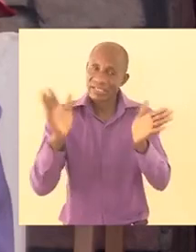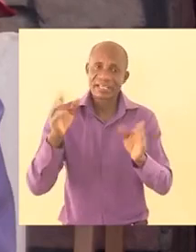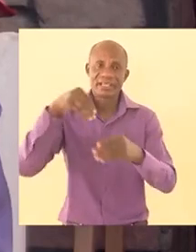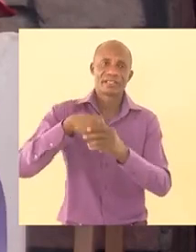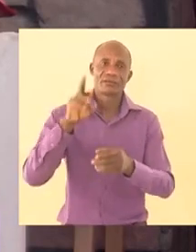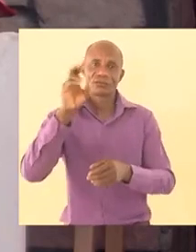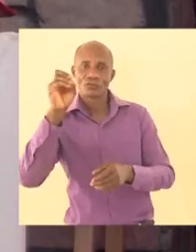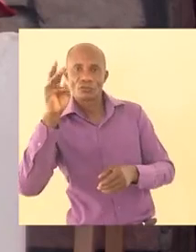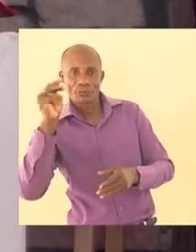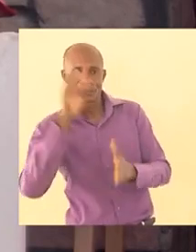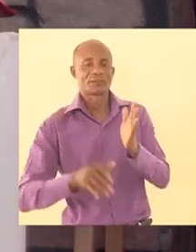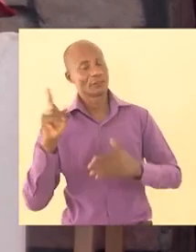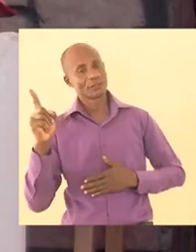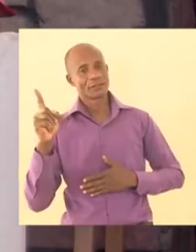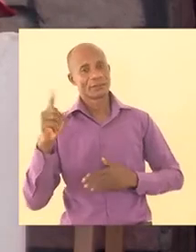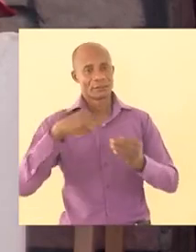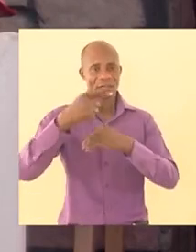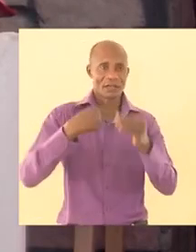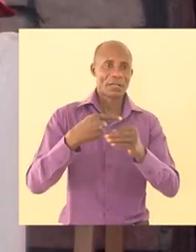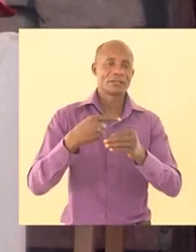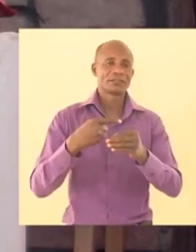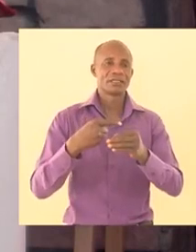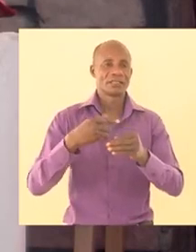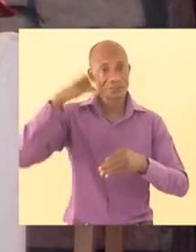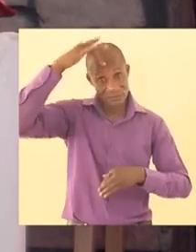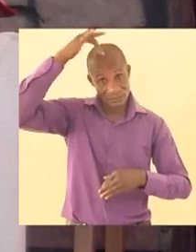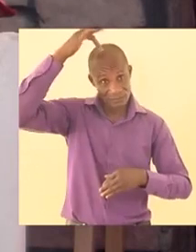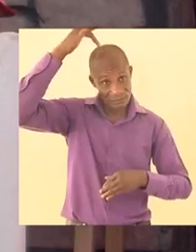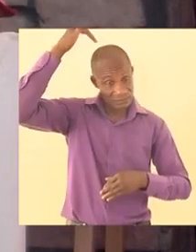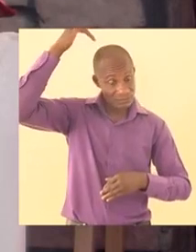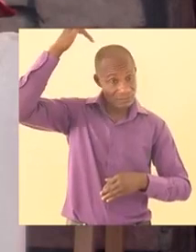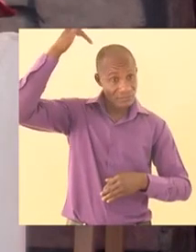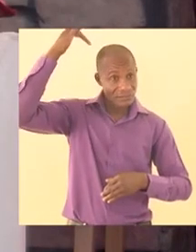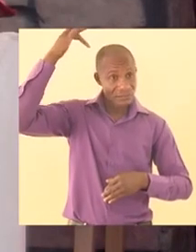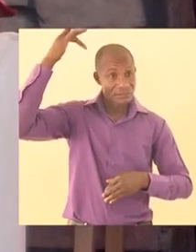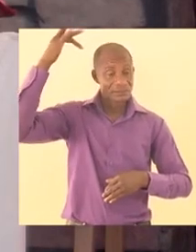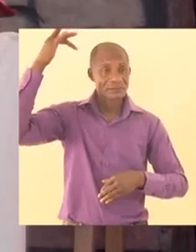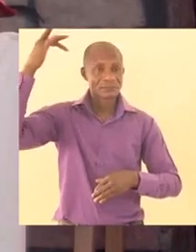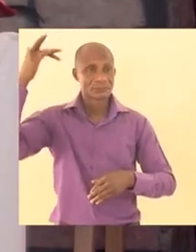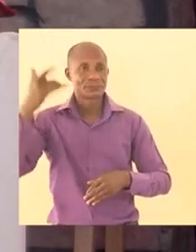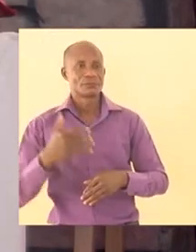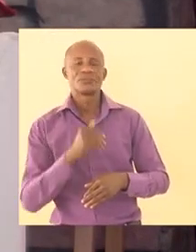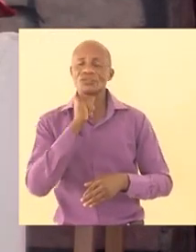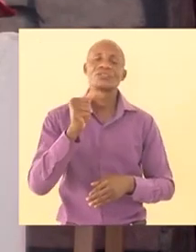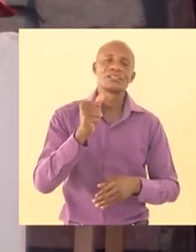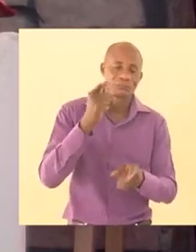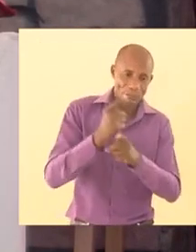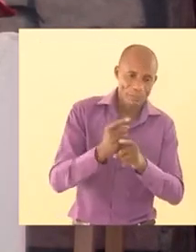1, about homosexuality being intrinsically